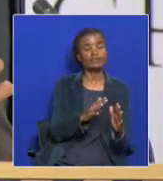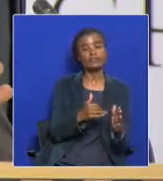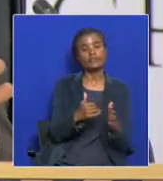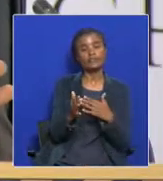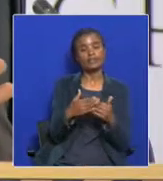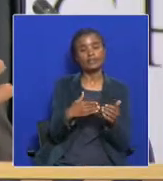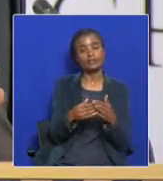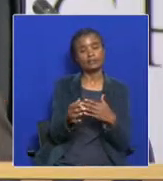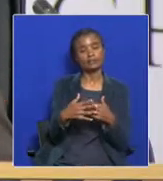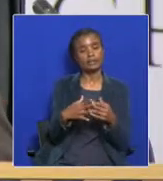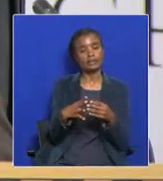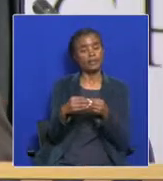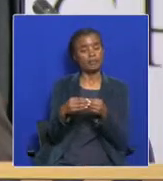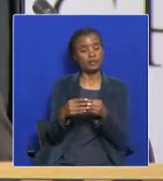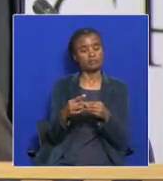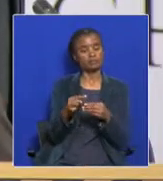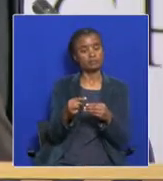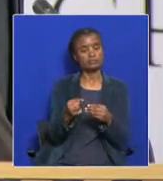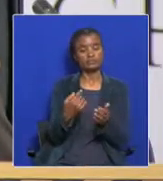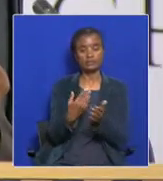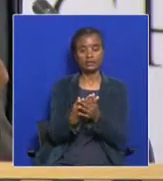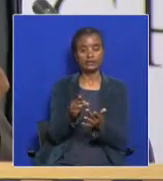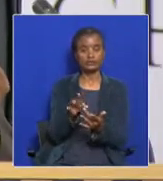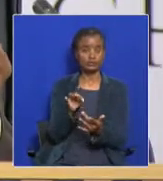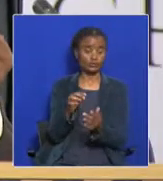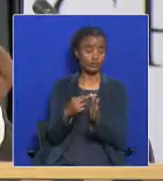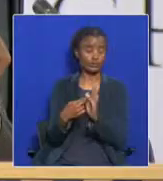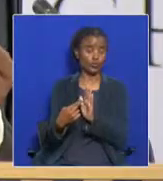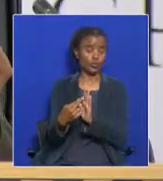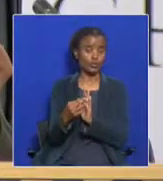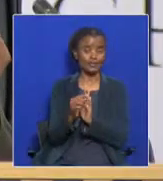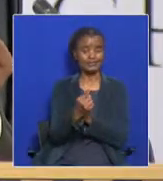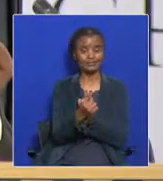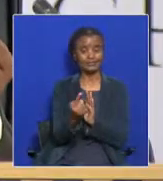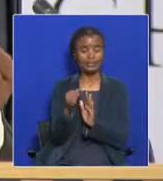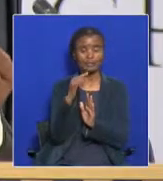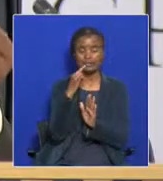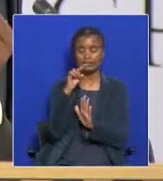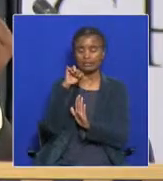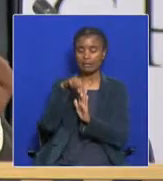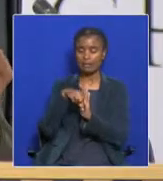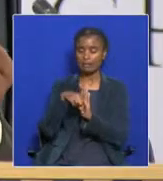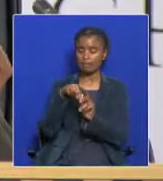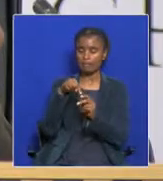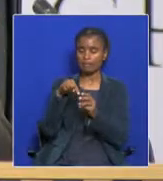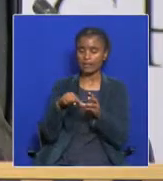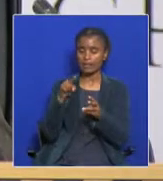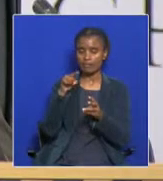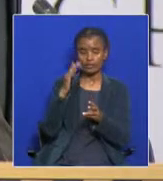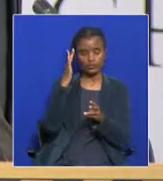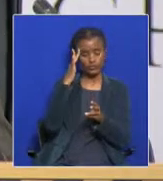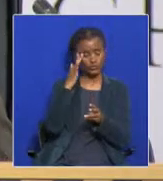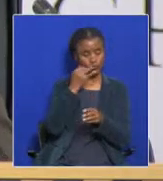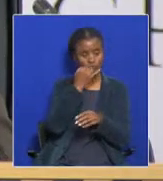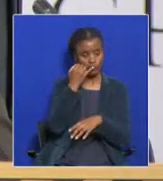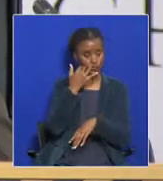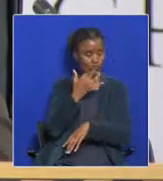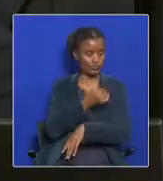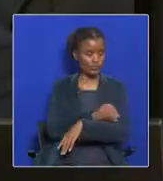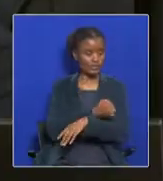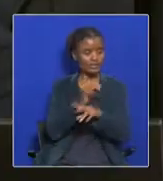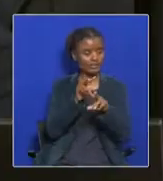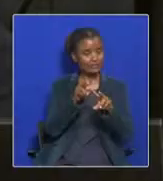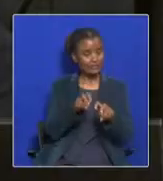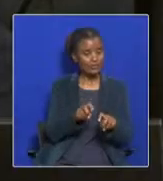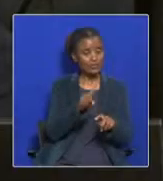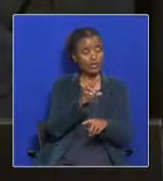who I would have called was not that an in-depth role that you need to know drug investigations 100%. Yeah, but it could have been a member